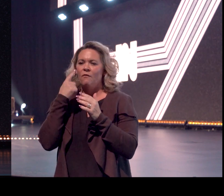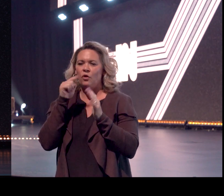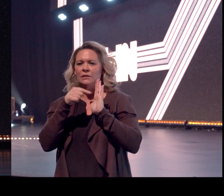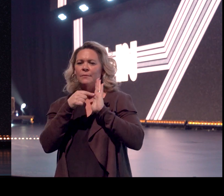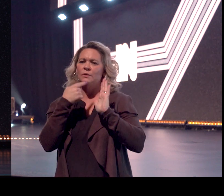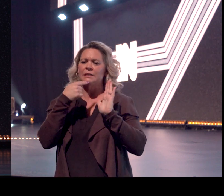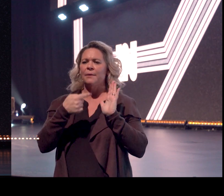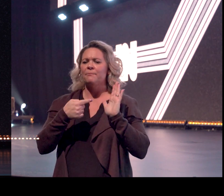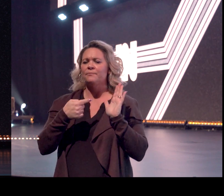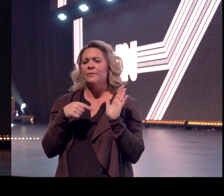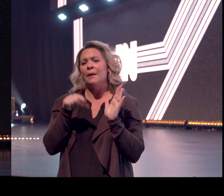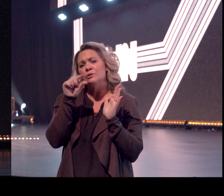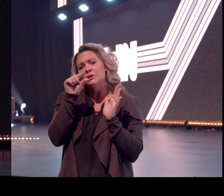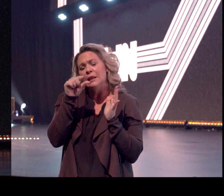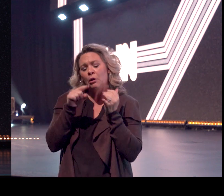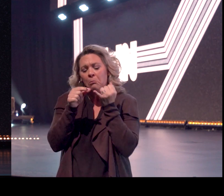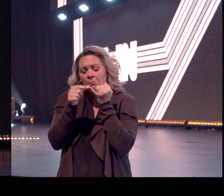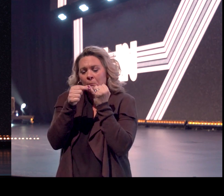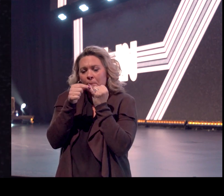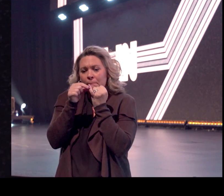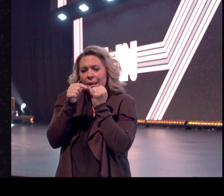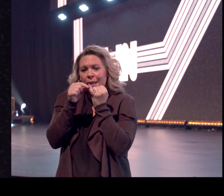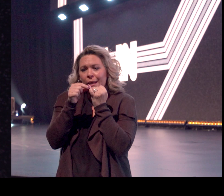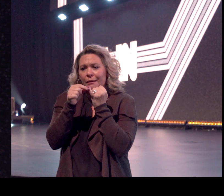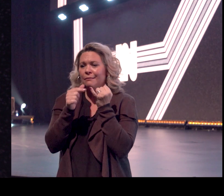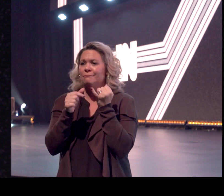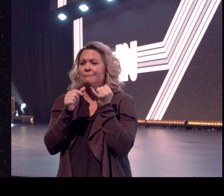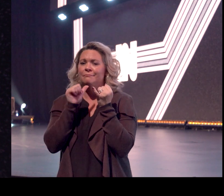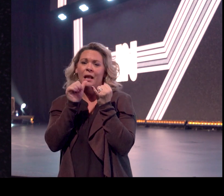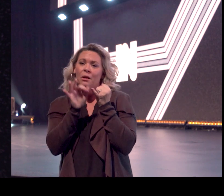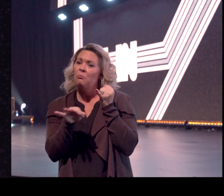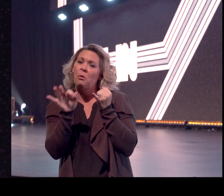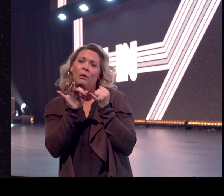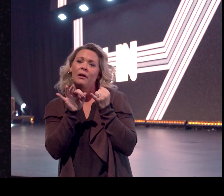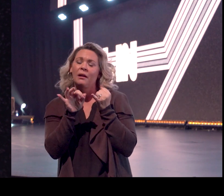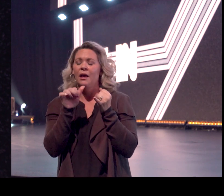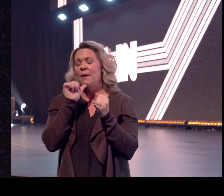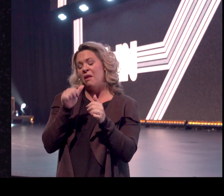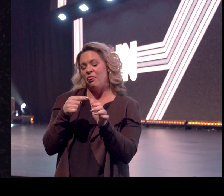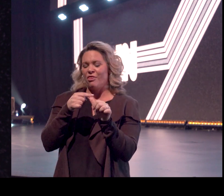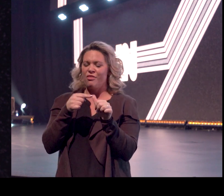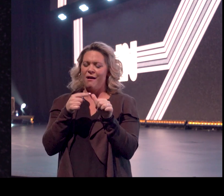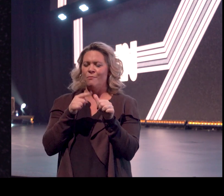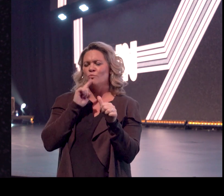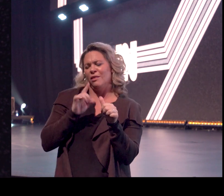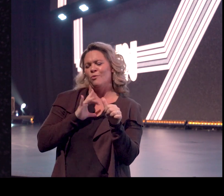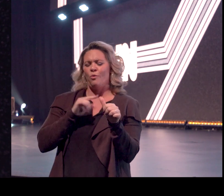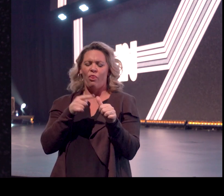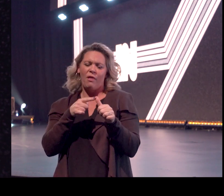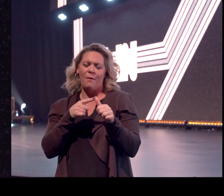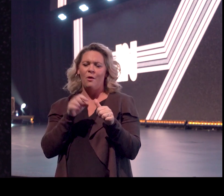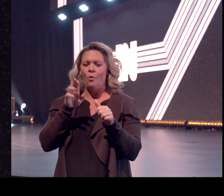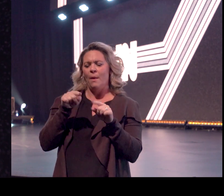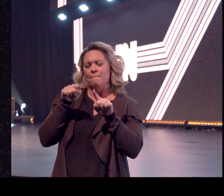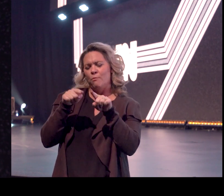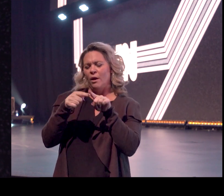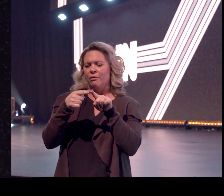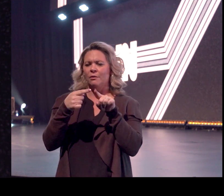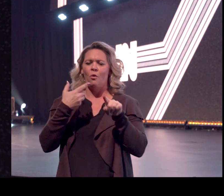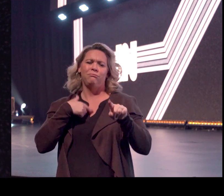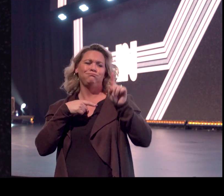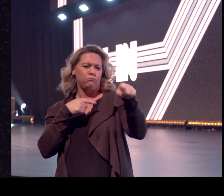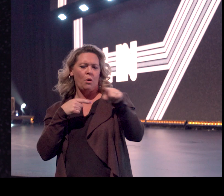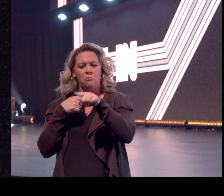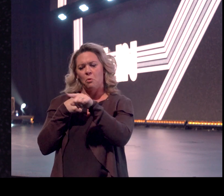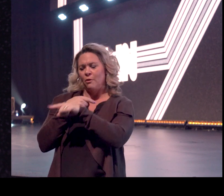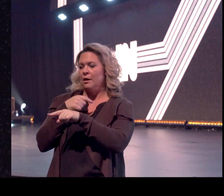see. For example, you know, some of us would say like, well, I'm just a little pinky. I'm nothing. Like, I'm not the thumb that's super cool, or a